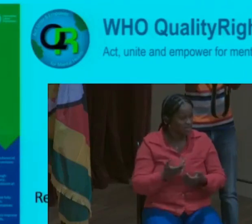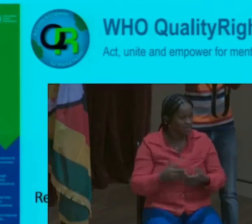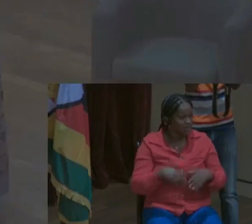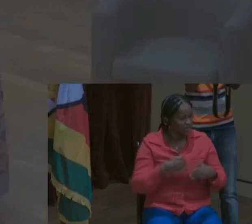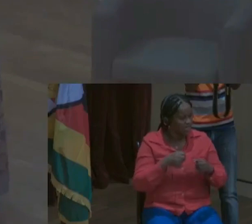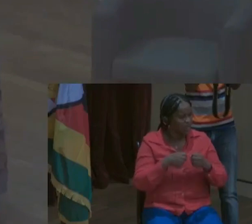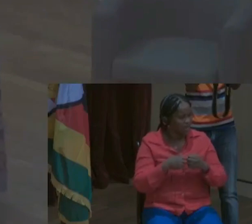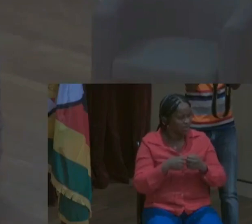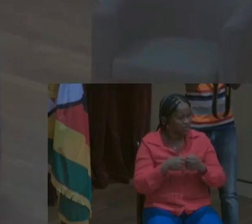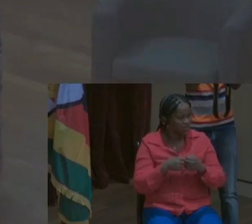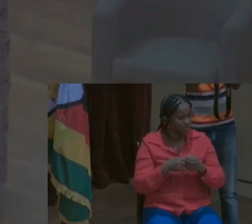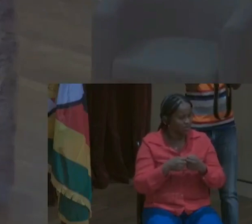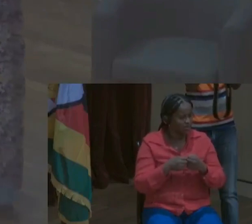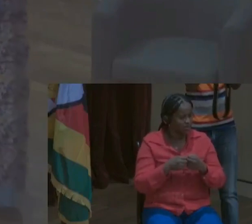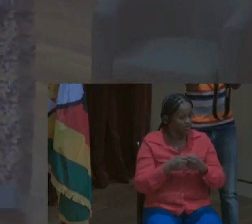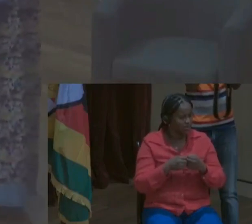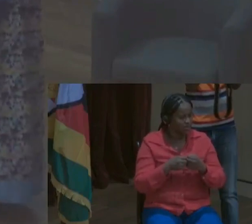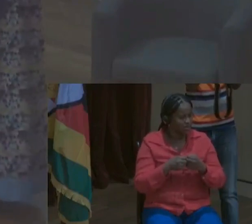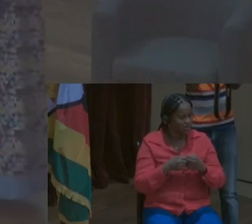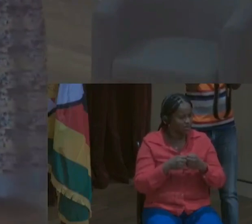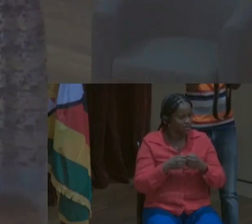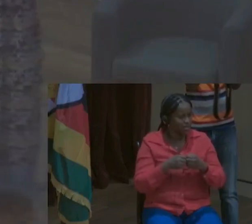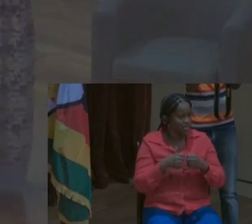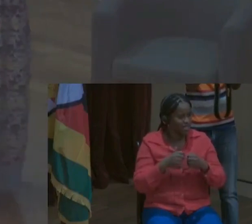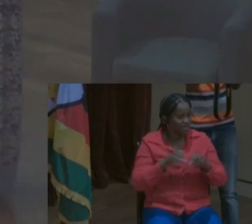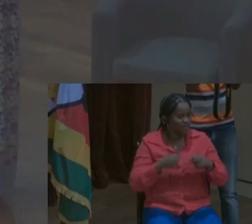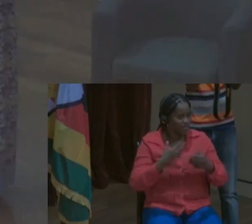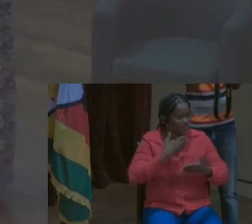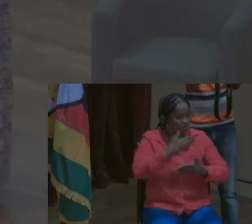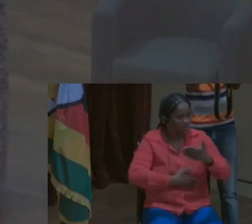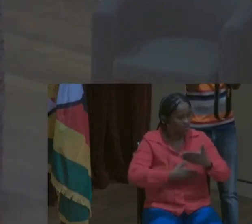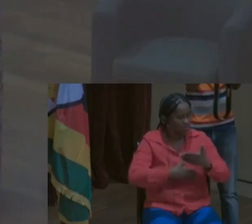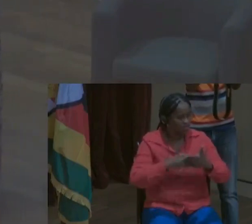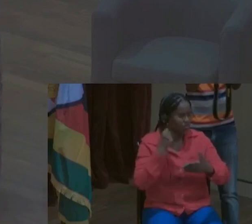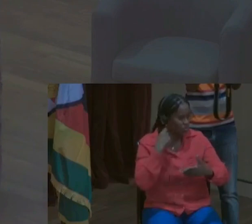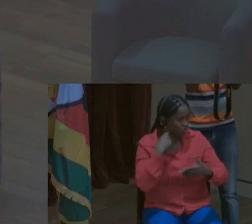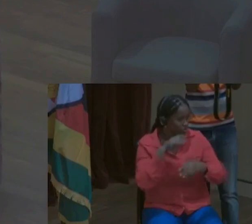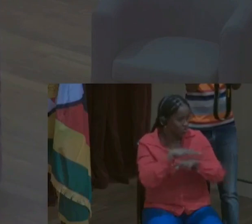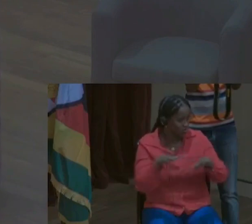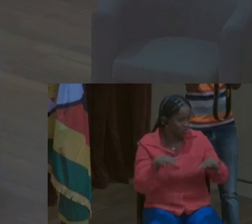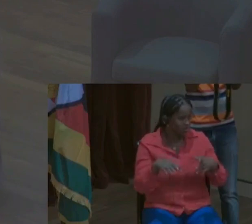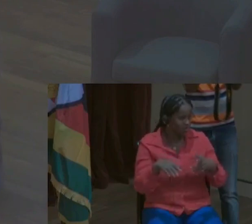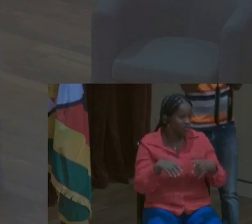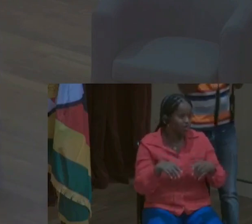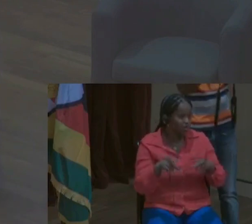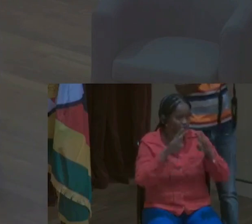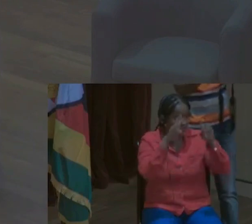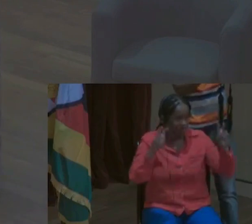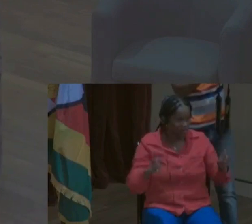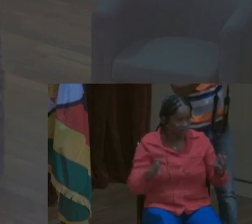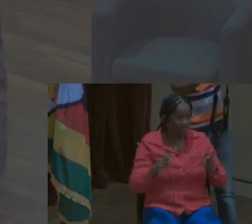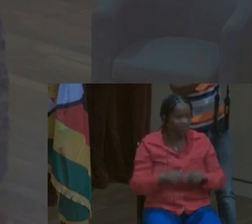manner. So I'll stop there. Those are my contacts if you want to know more about these products or anything else that I've said. And I know I've gone over